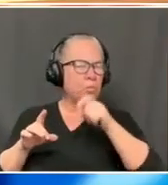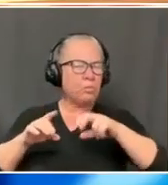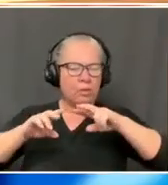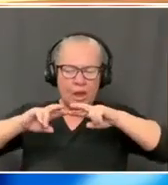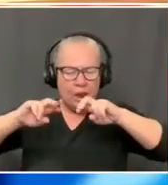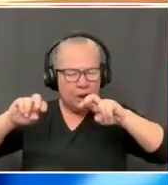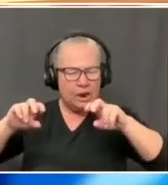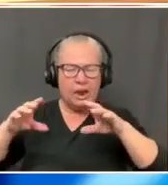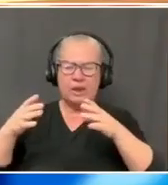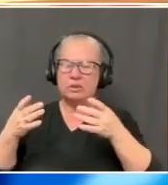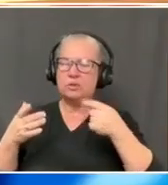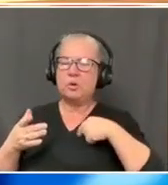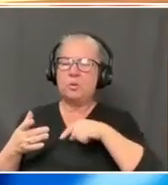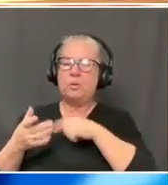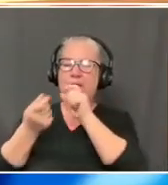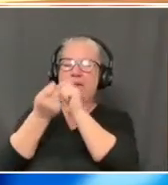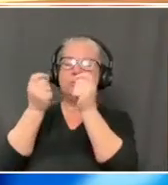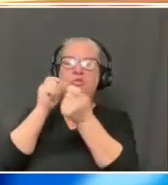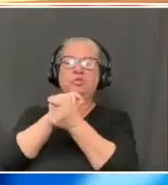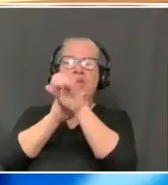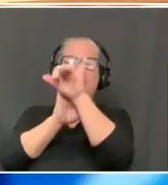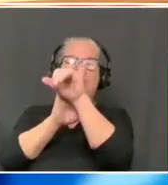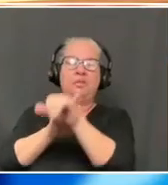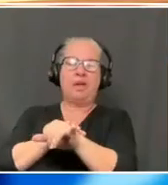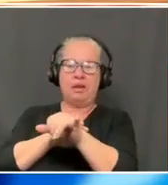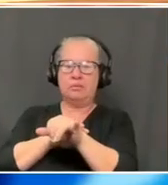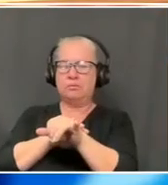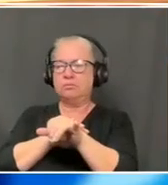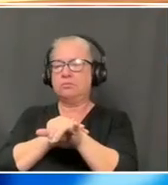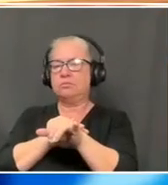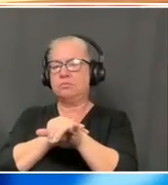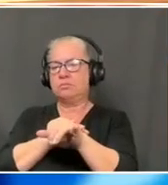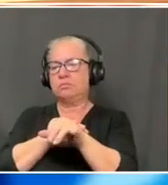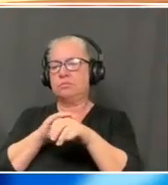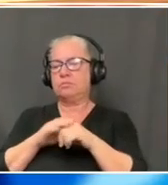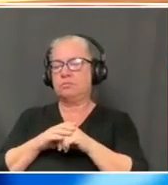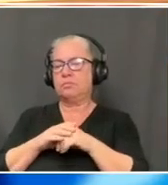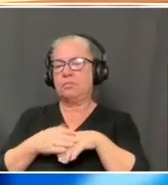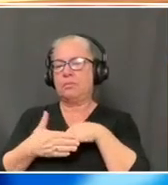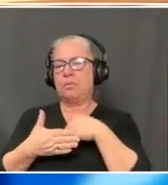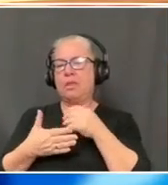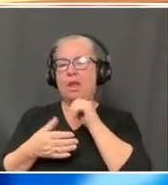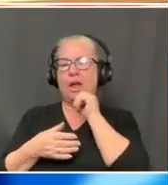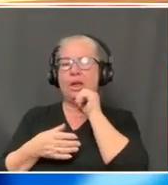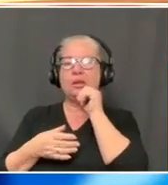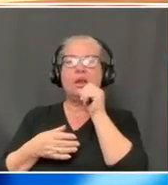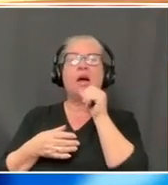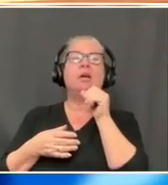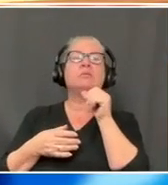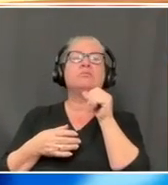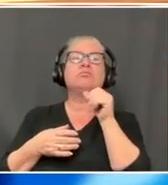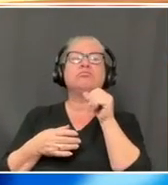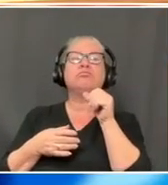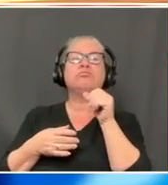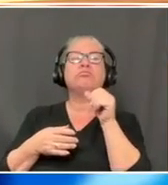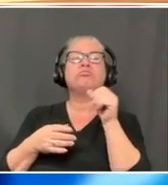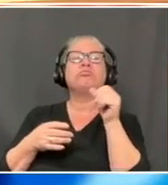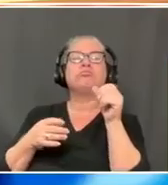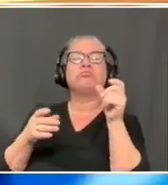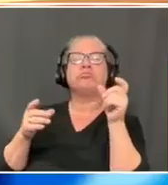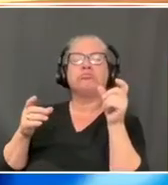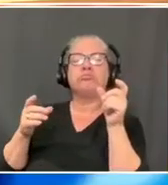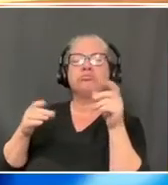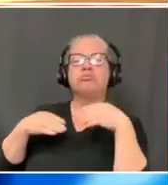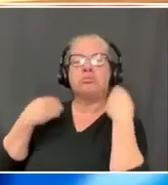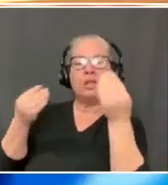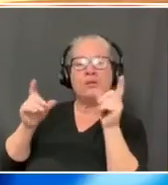that. So we can shift that trend and stop contracting out. It is definitely an area that we track very